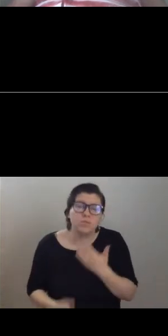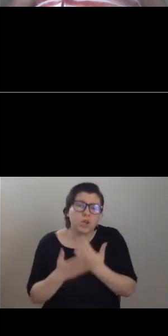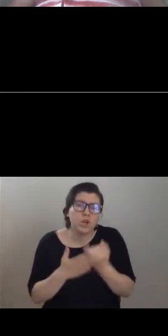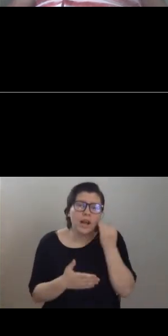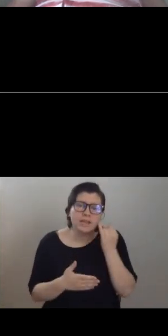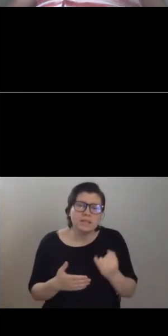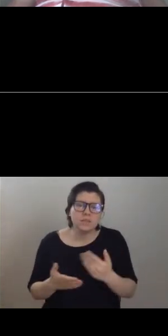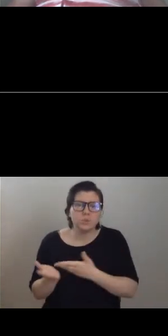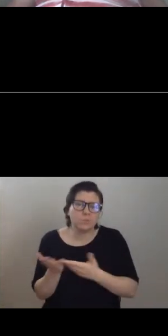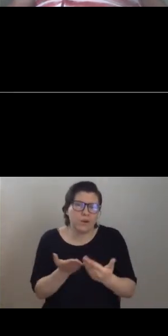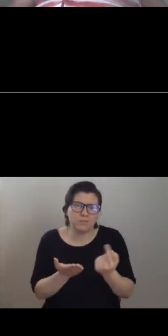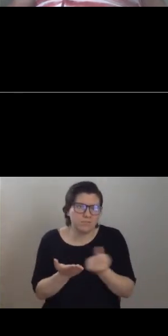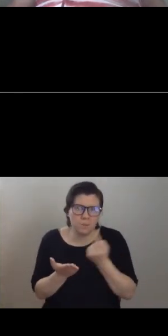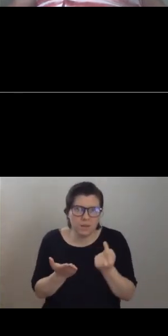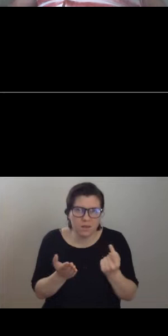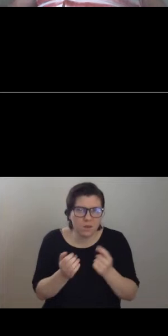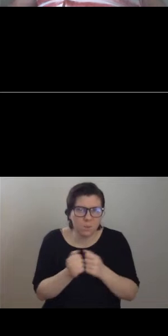your